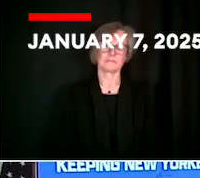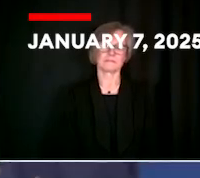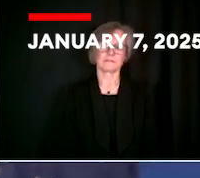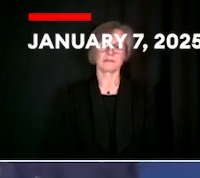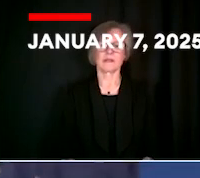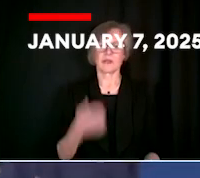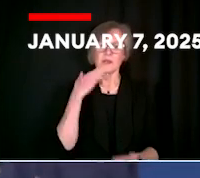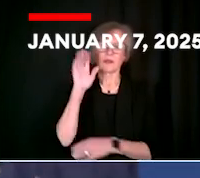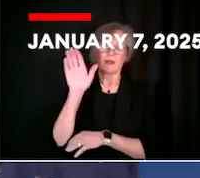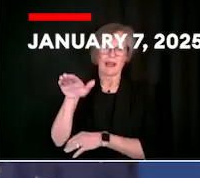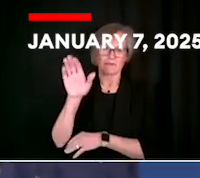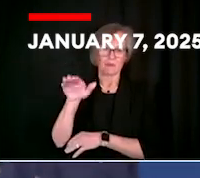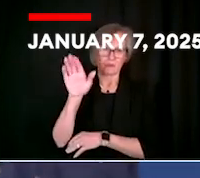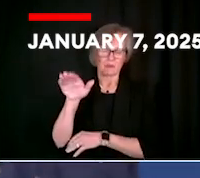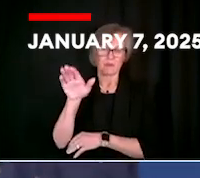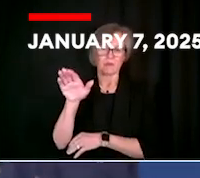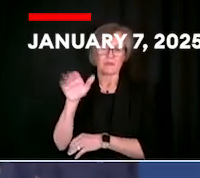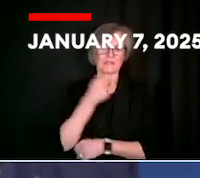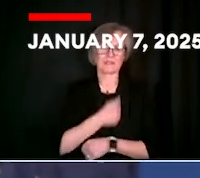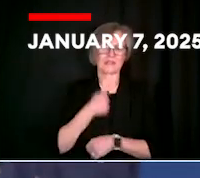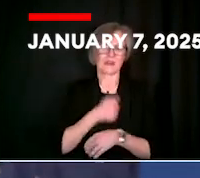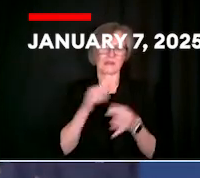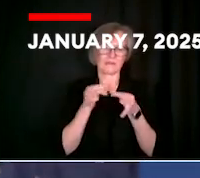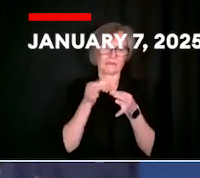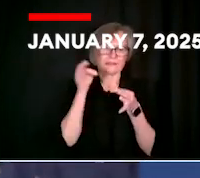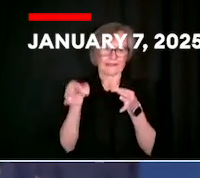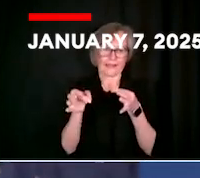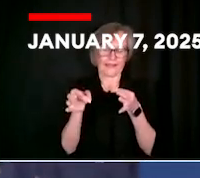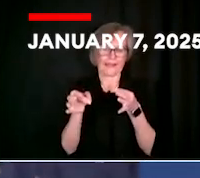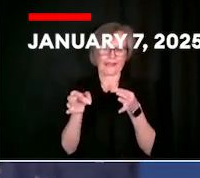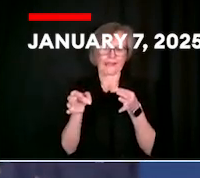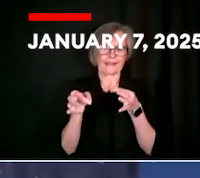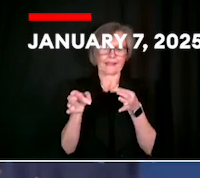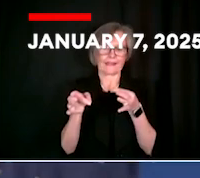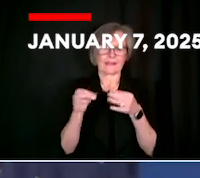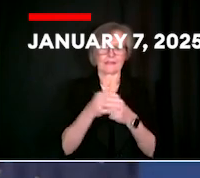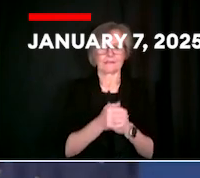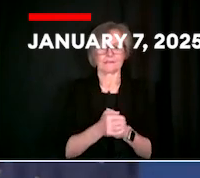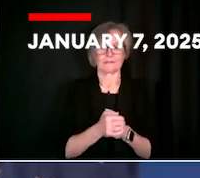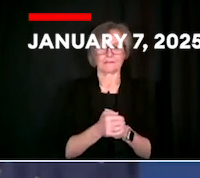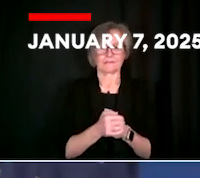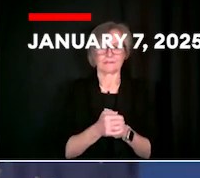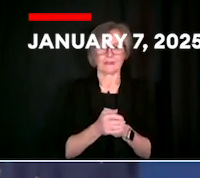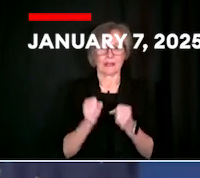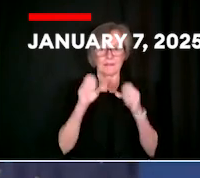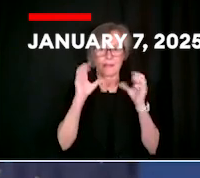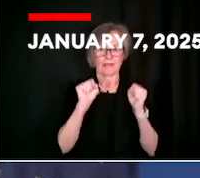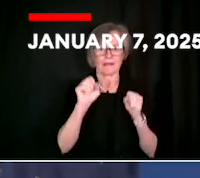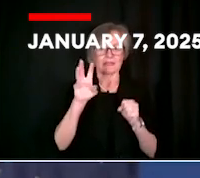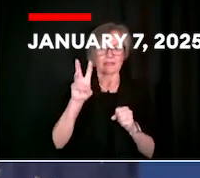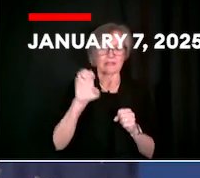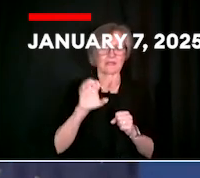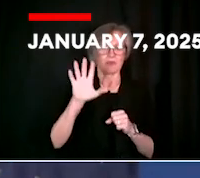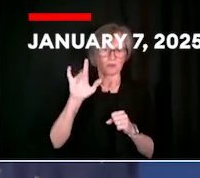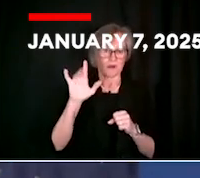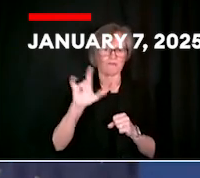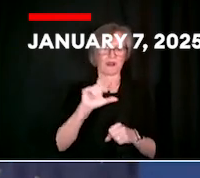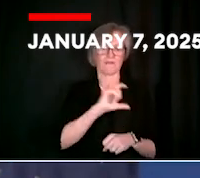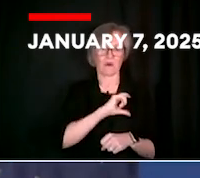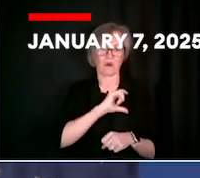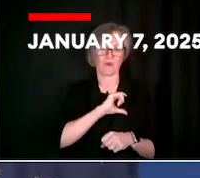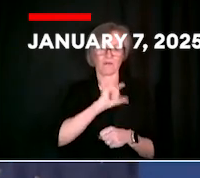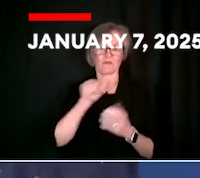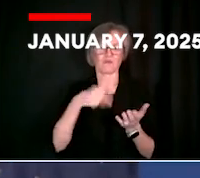Good afternoon. Sorry for the delay. An amazing 625 officers, graduation,